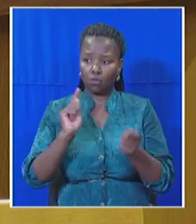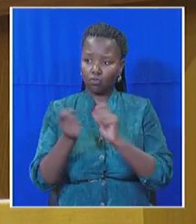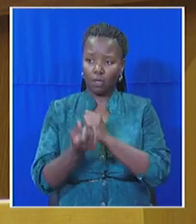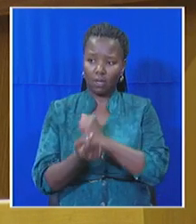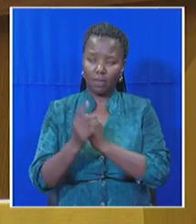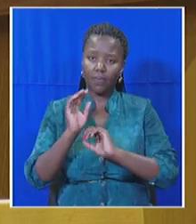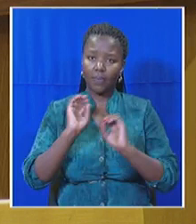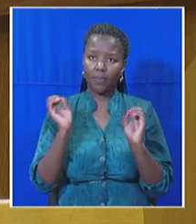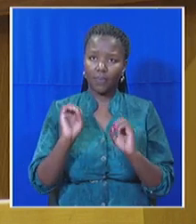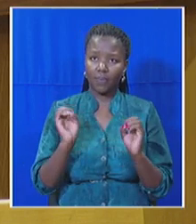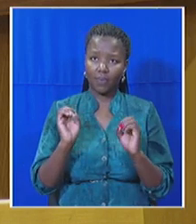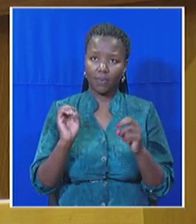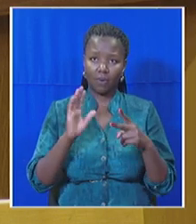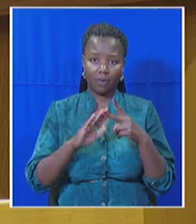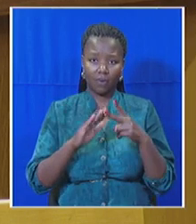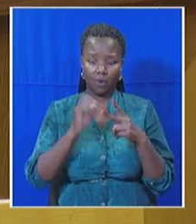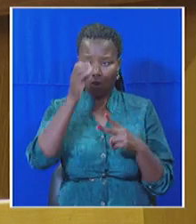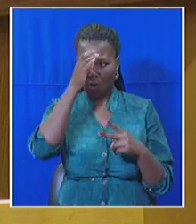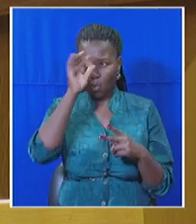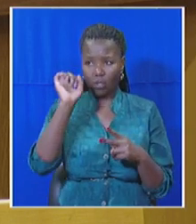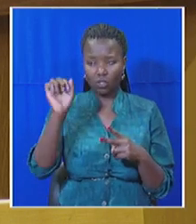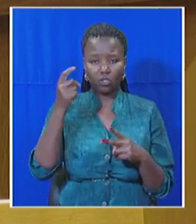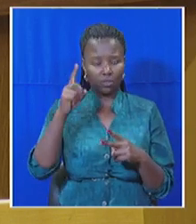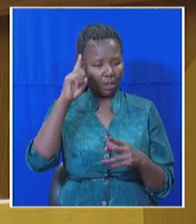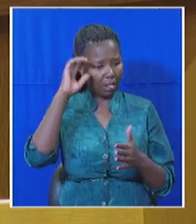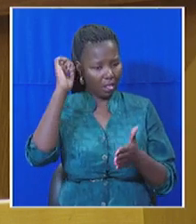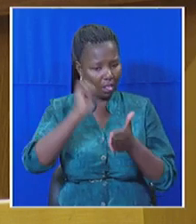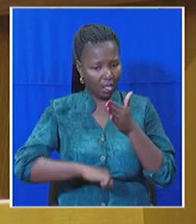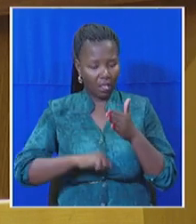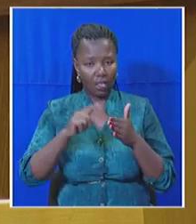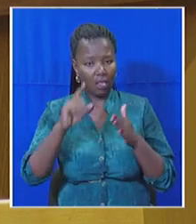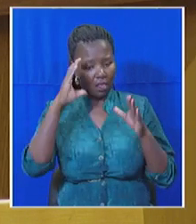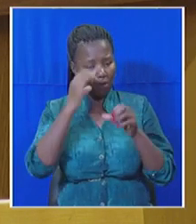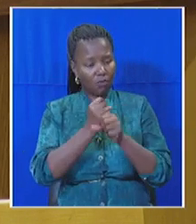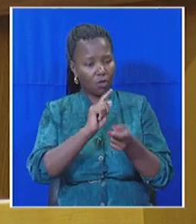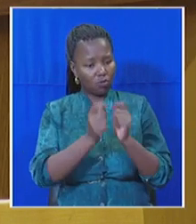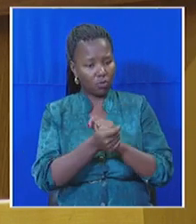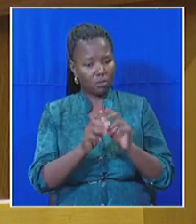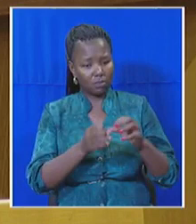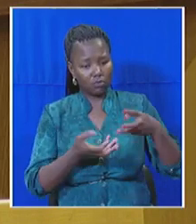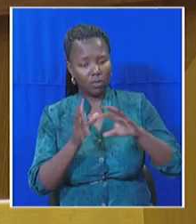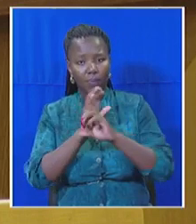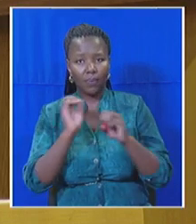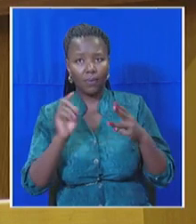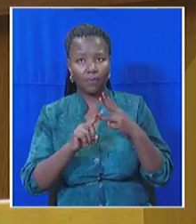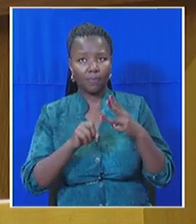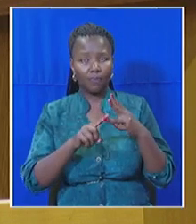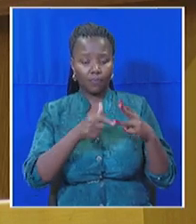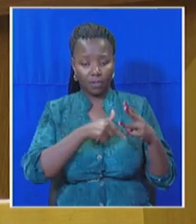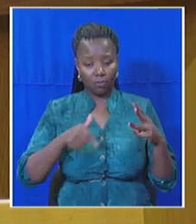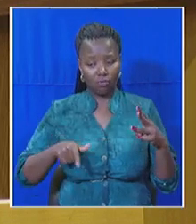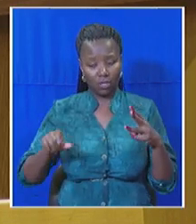in that rugby. We have got a coach who is stiff-necked, who is not interested in transforming rugby, and we've got a president of SA